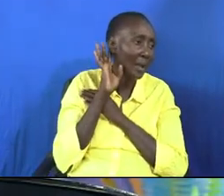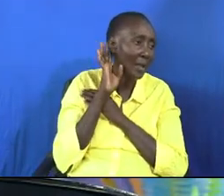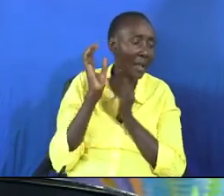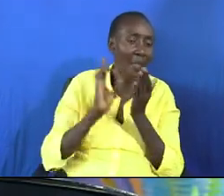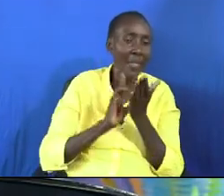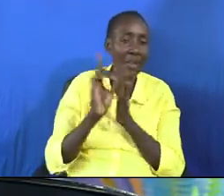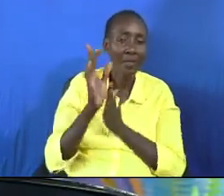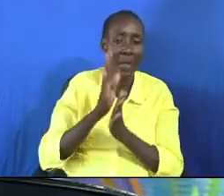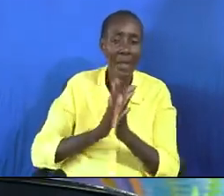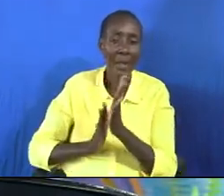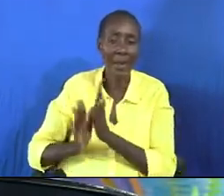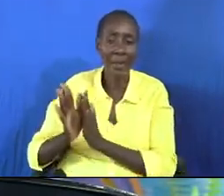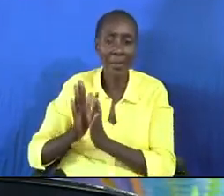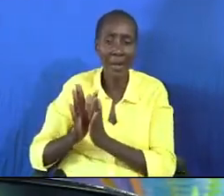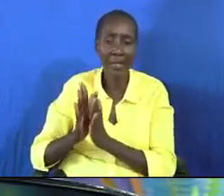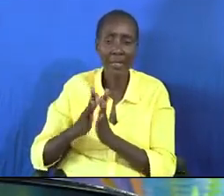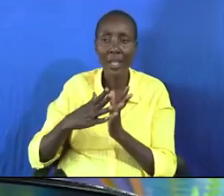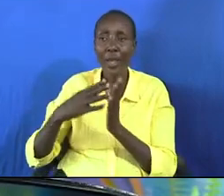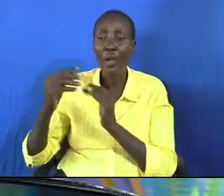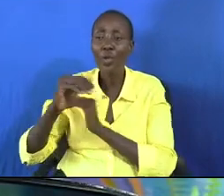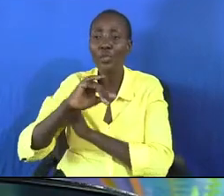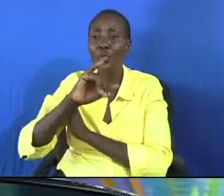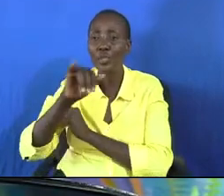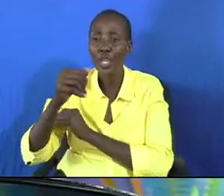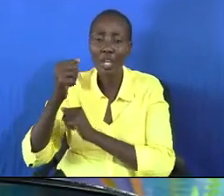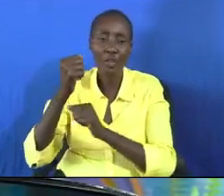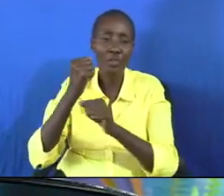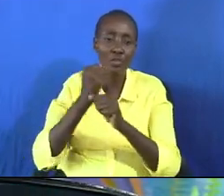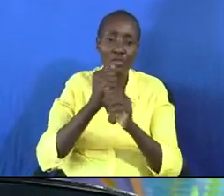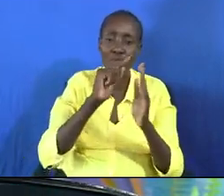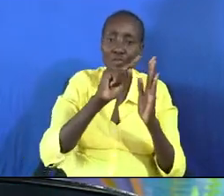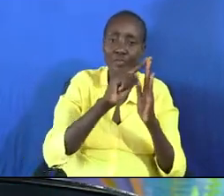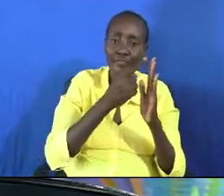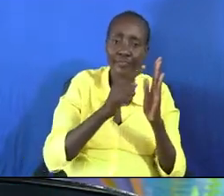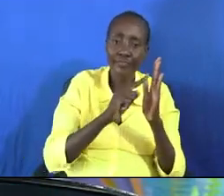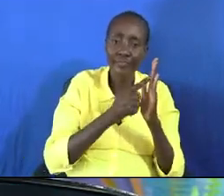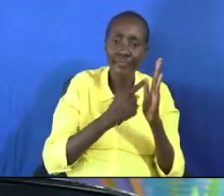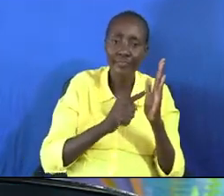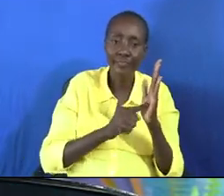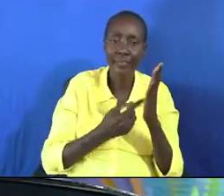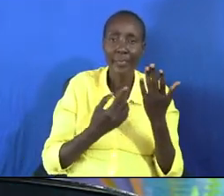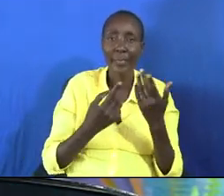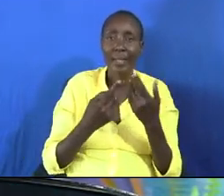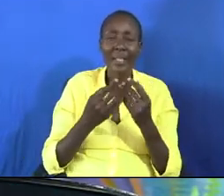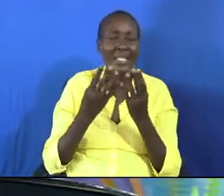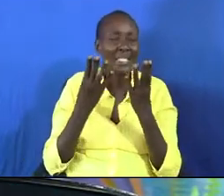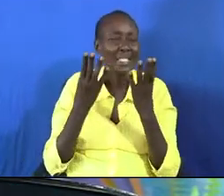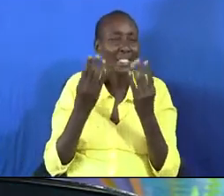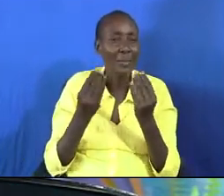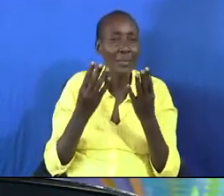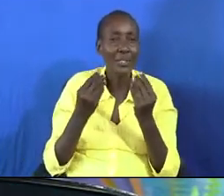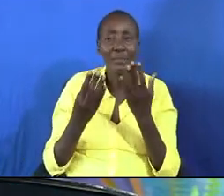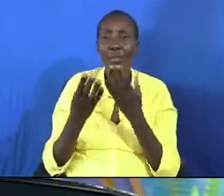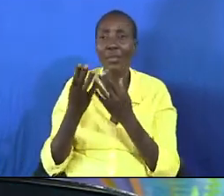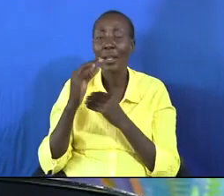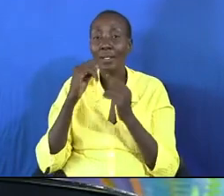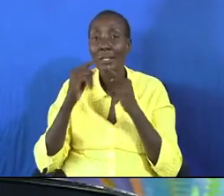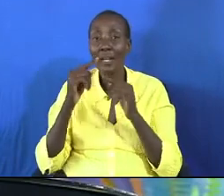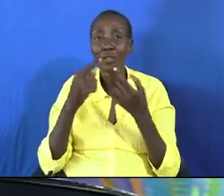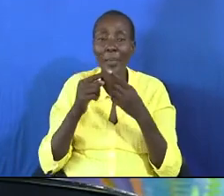the divine strategy. Go to Jericho. Do this. Do that. Just as he was sitting with other